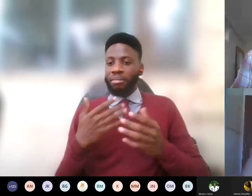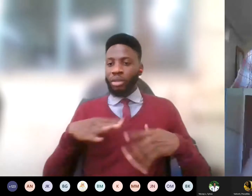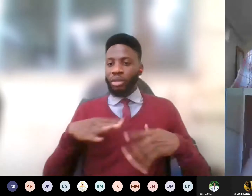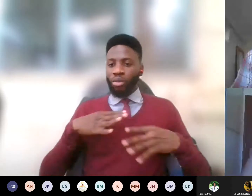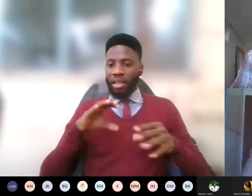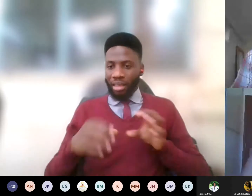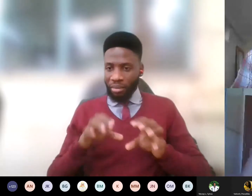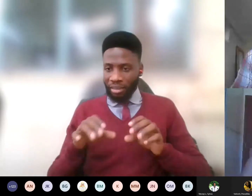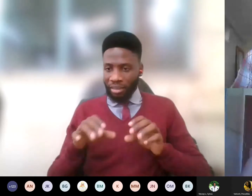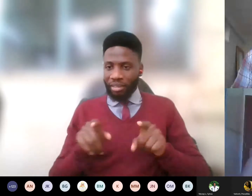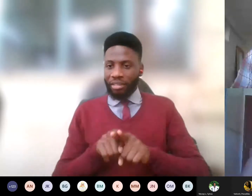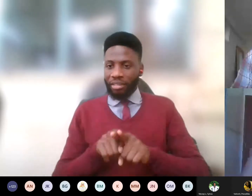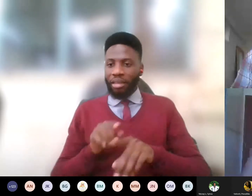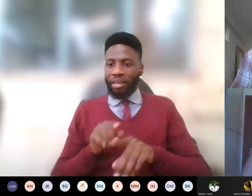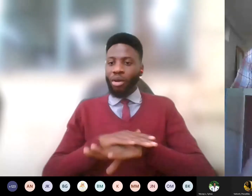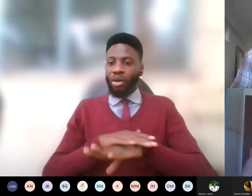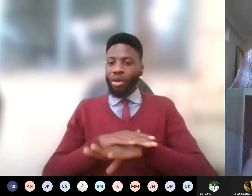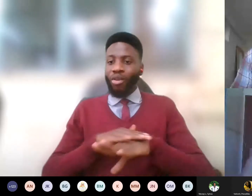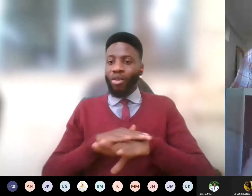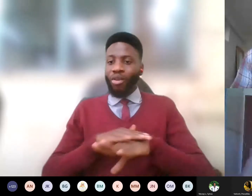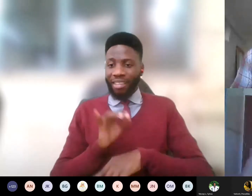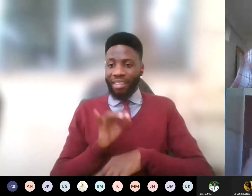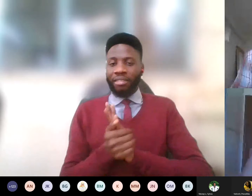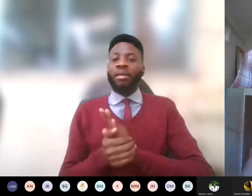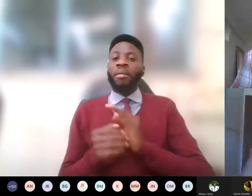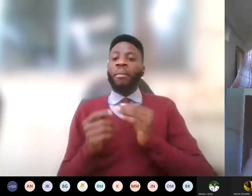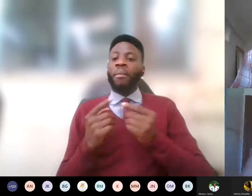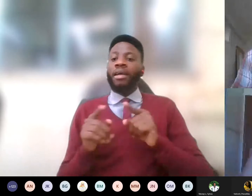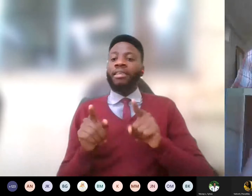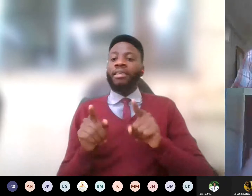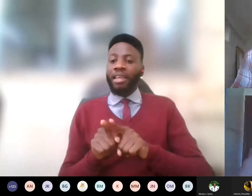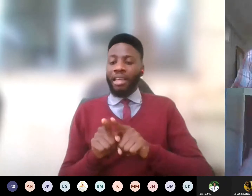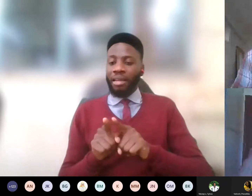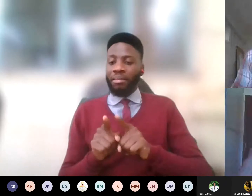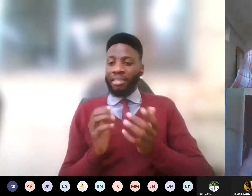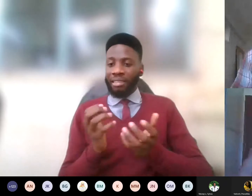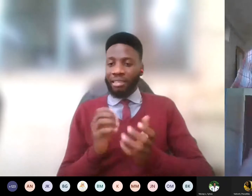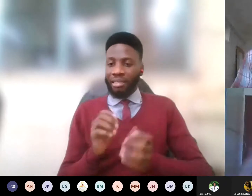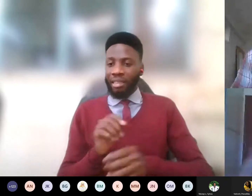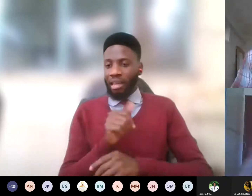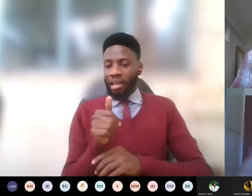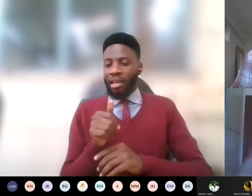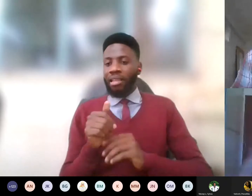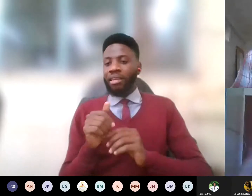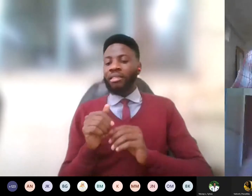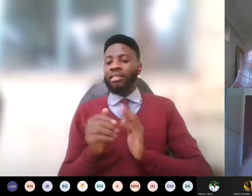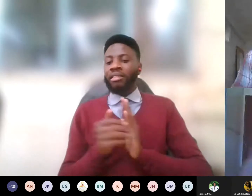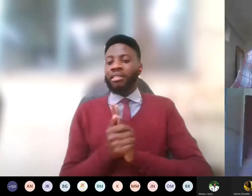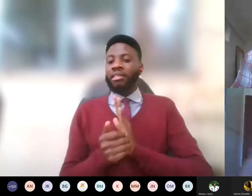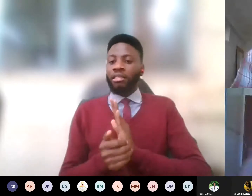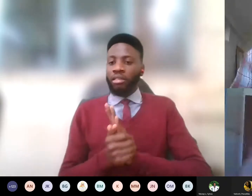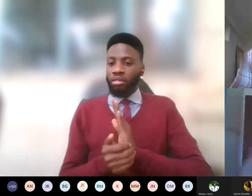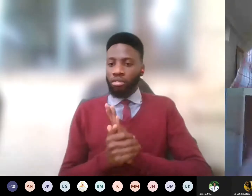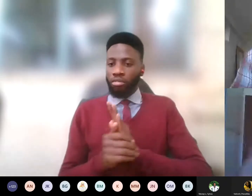A lot of the skills are going to be learned through self-learning. There are a lot of resources